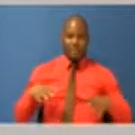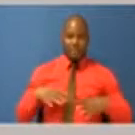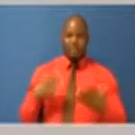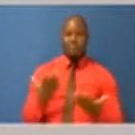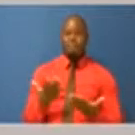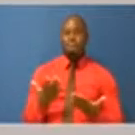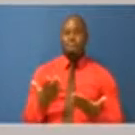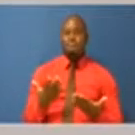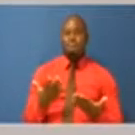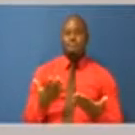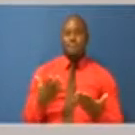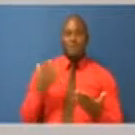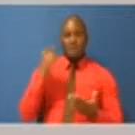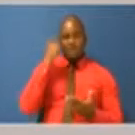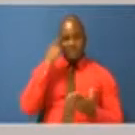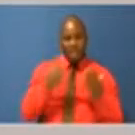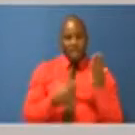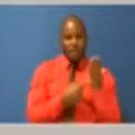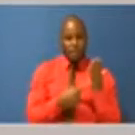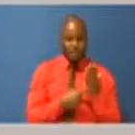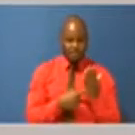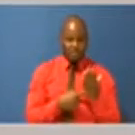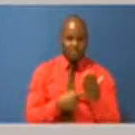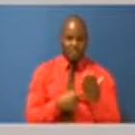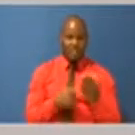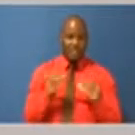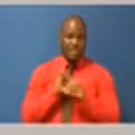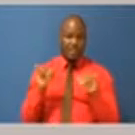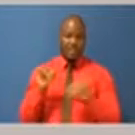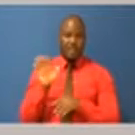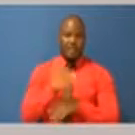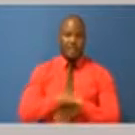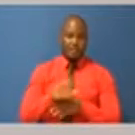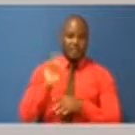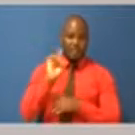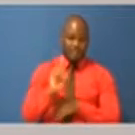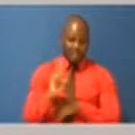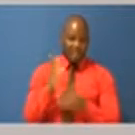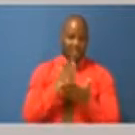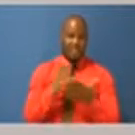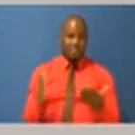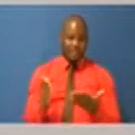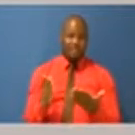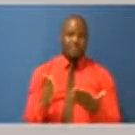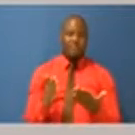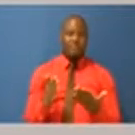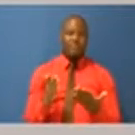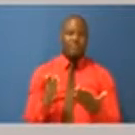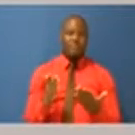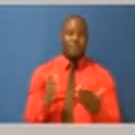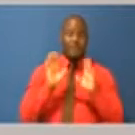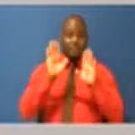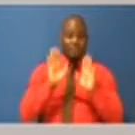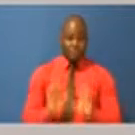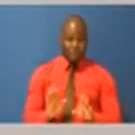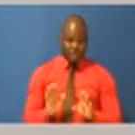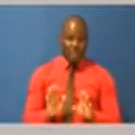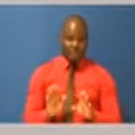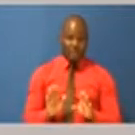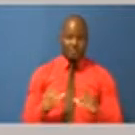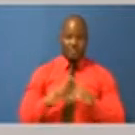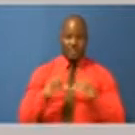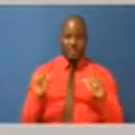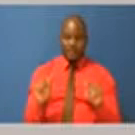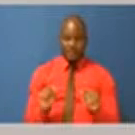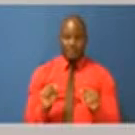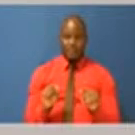impact on the psychology of a lot of people so i feel cleaning the area in nairobi is something of paramount importance in my first hundred